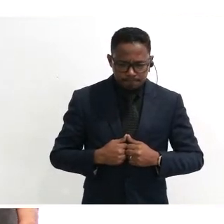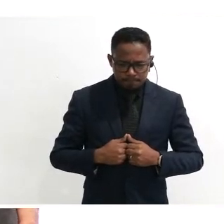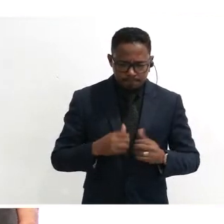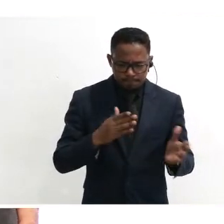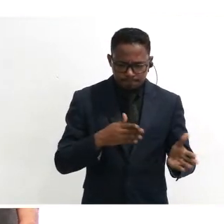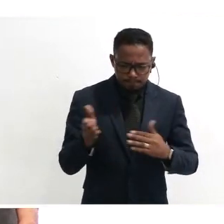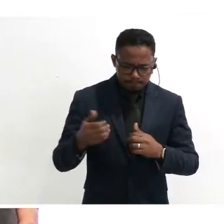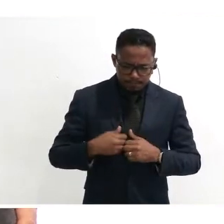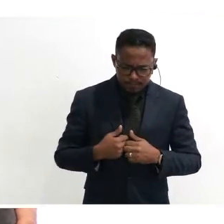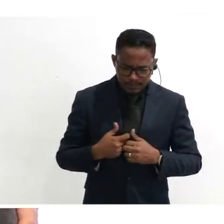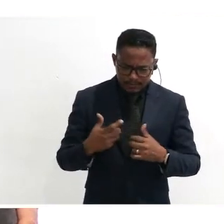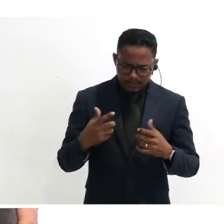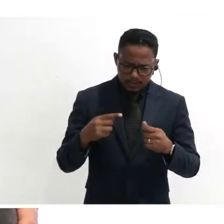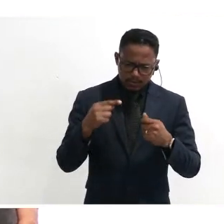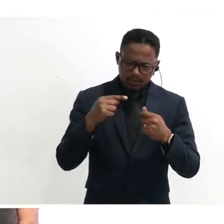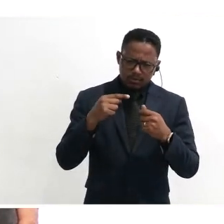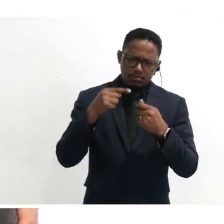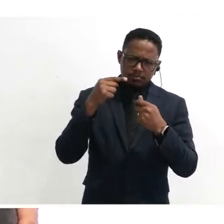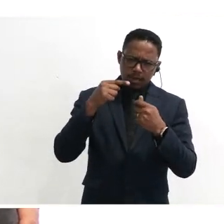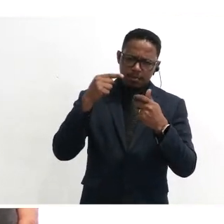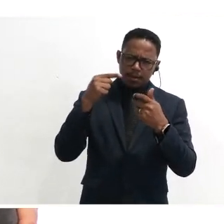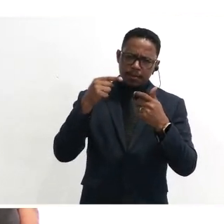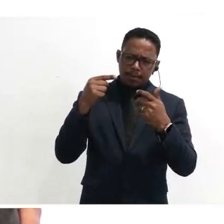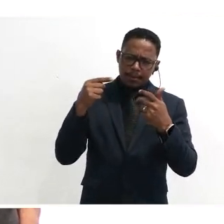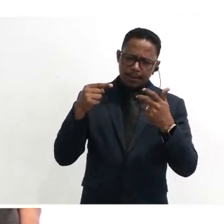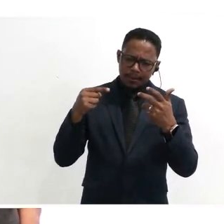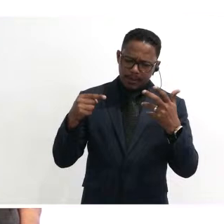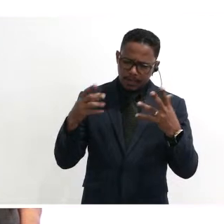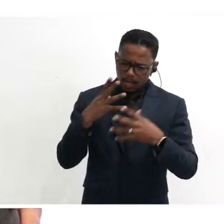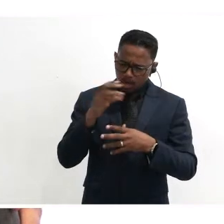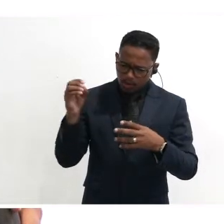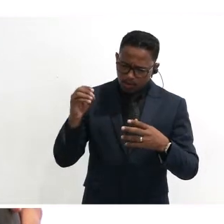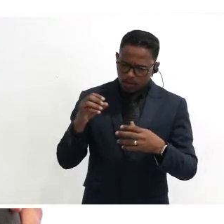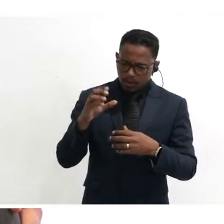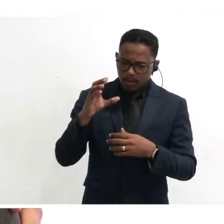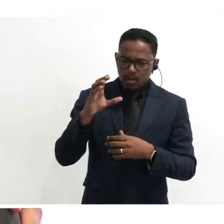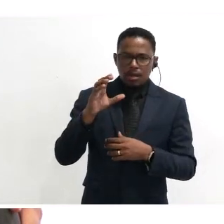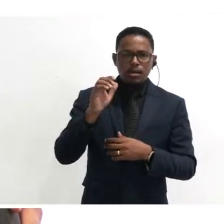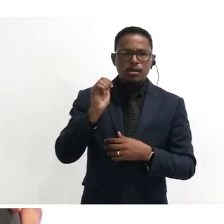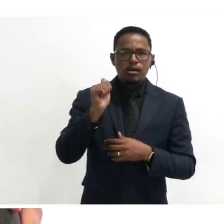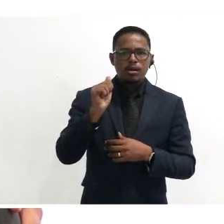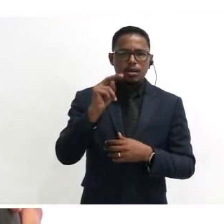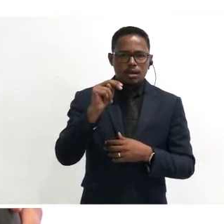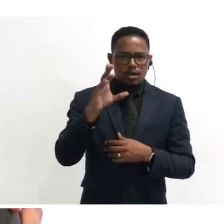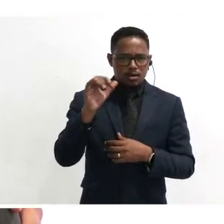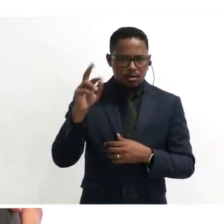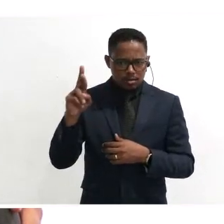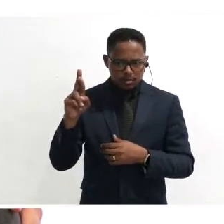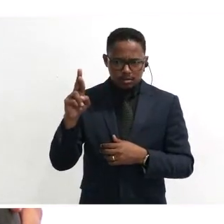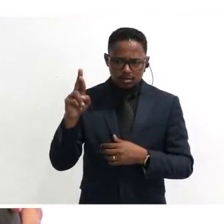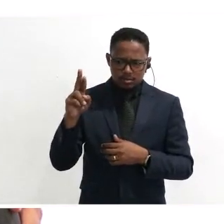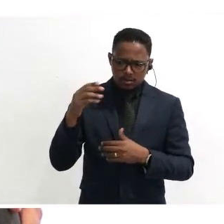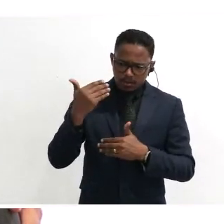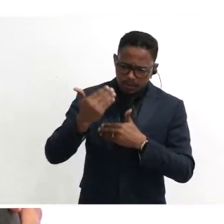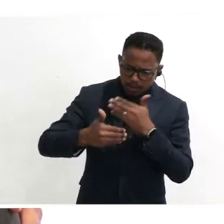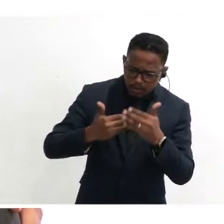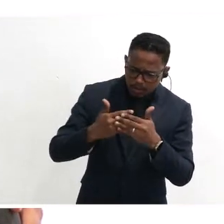the factors that a company like Amcor would put into their decision-making process of where their